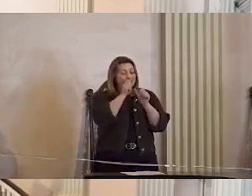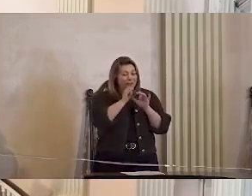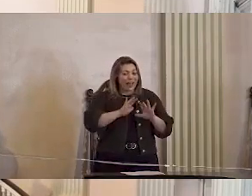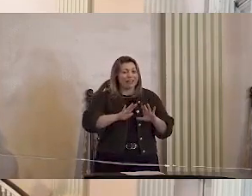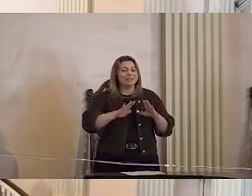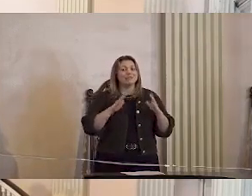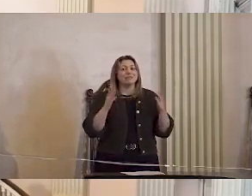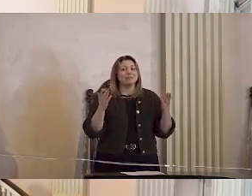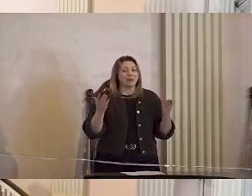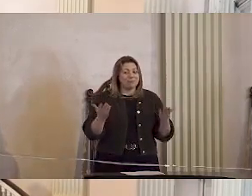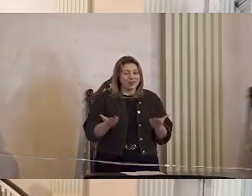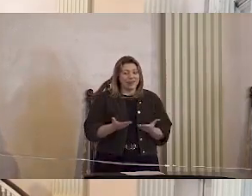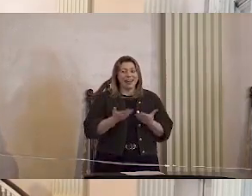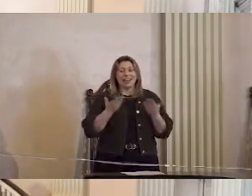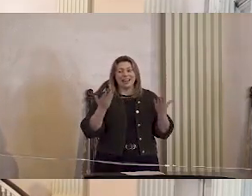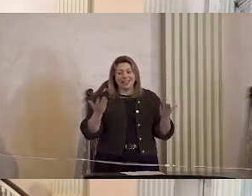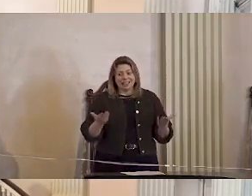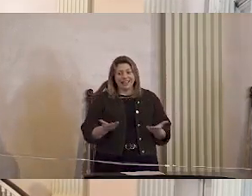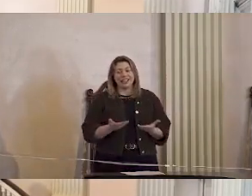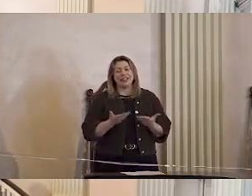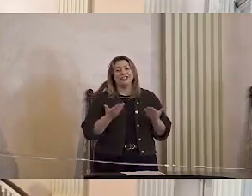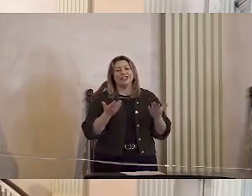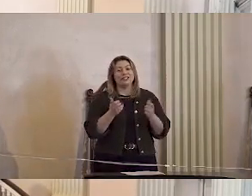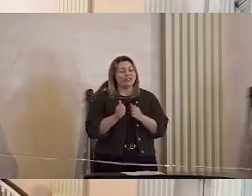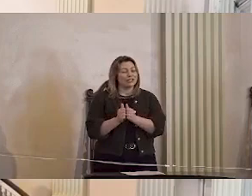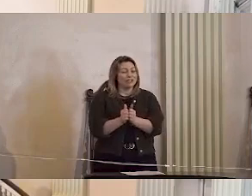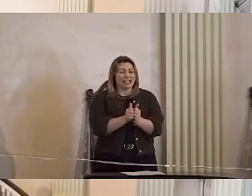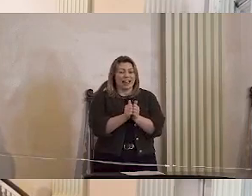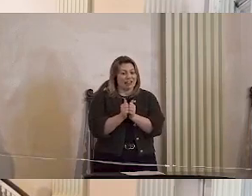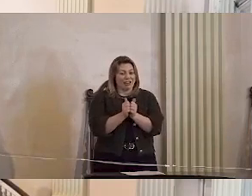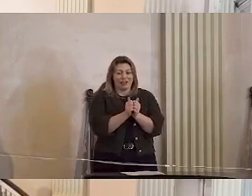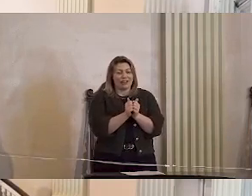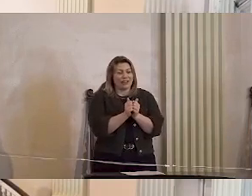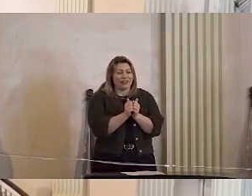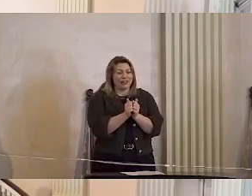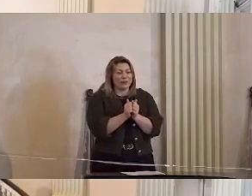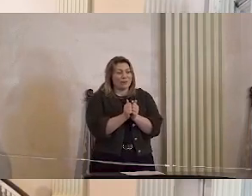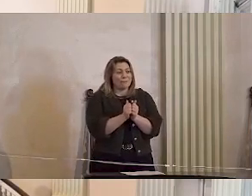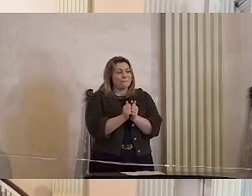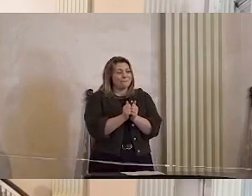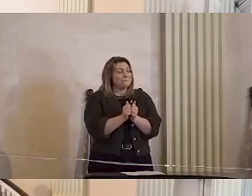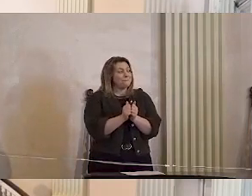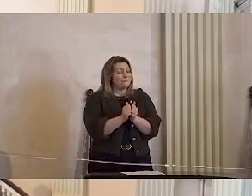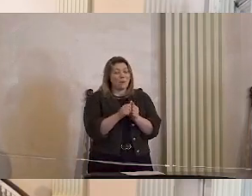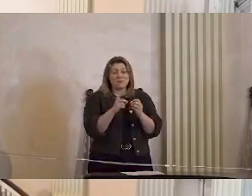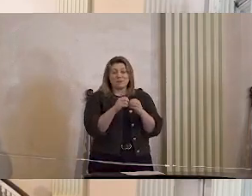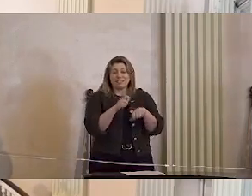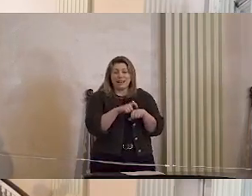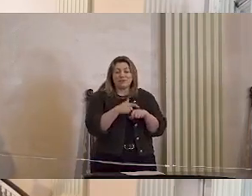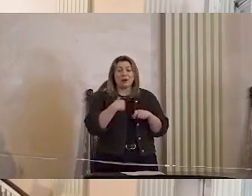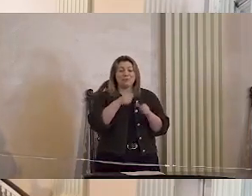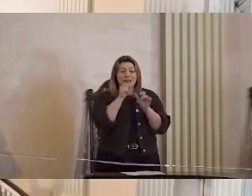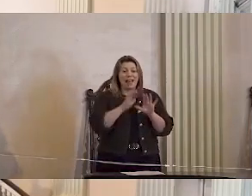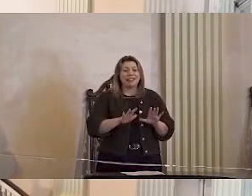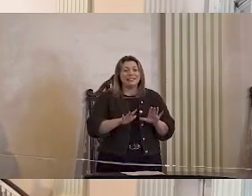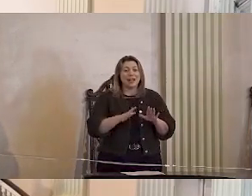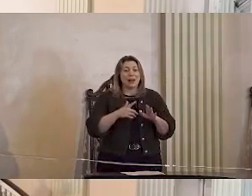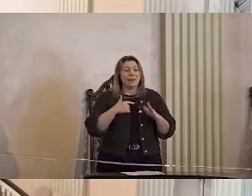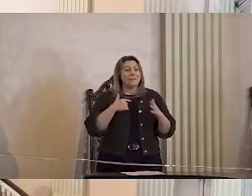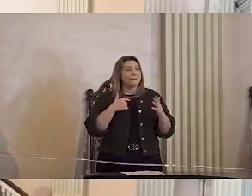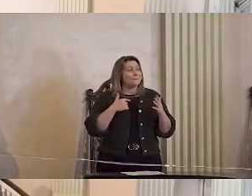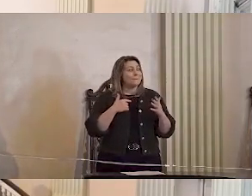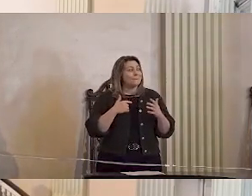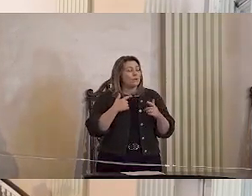We are blessed by being here together. One more time. We are